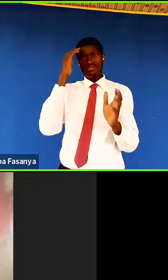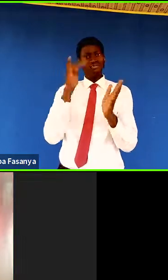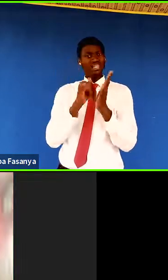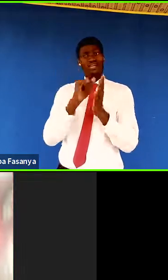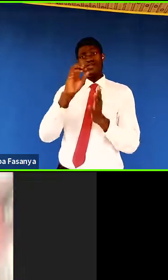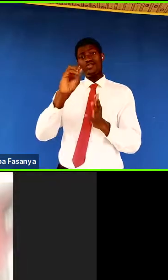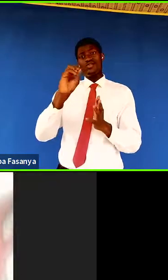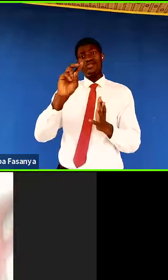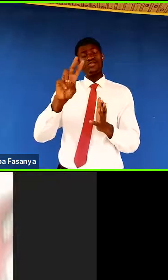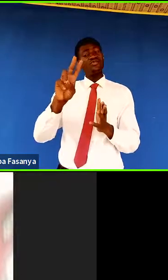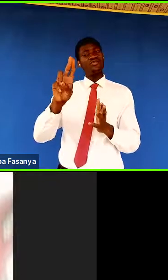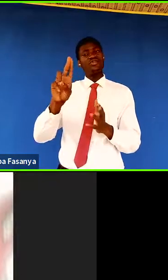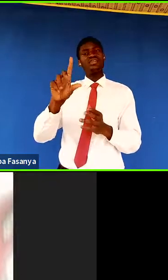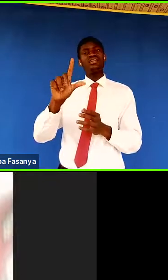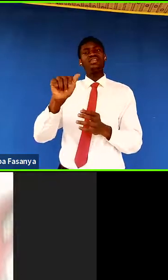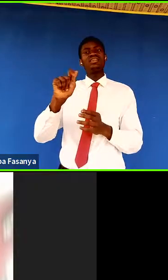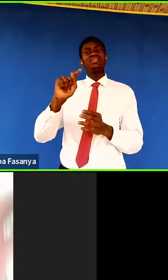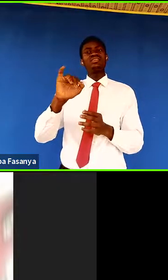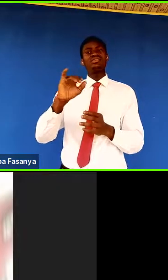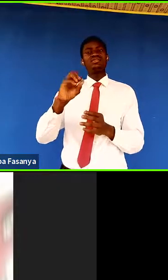Well, not really.